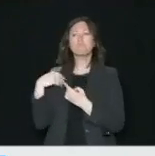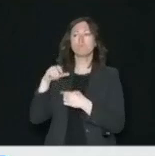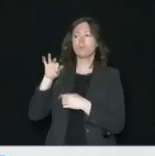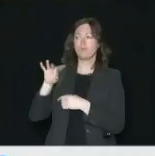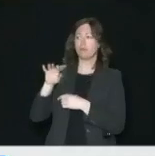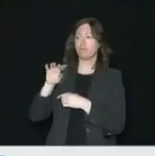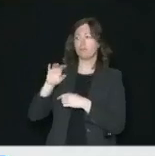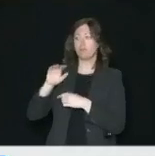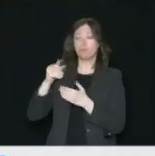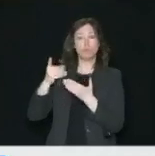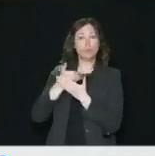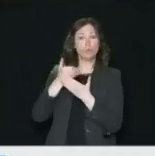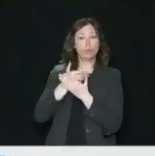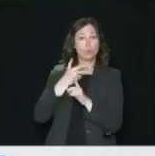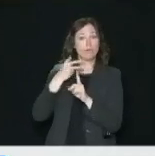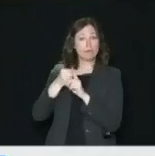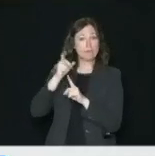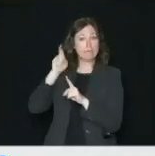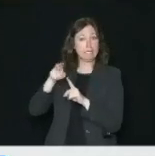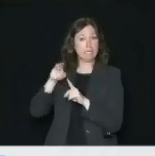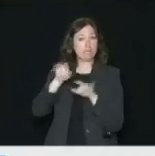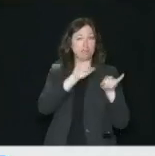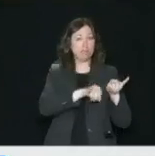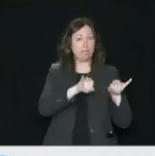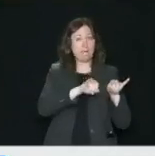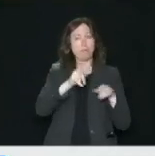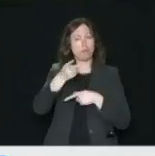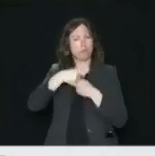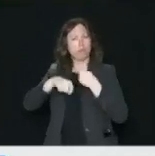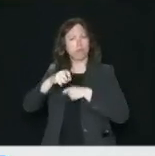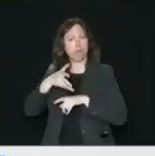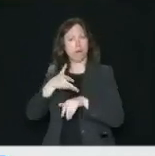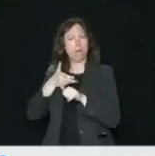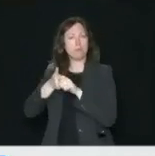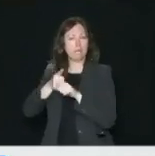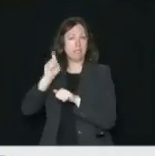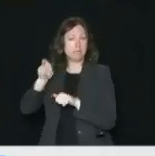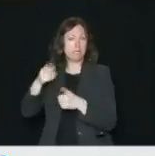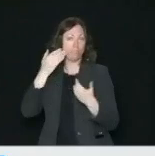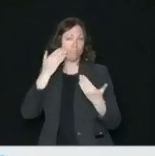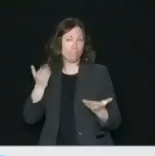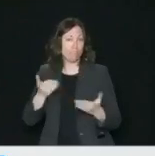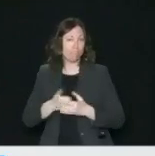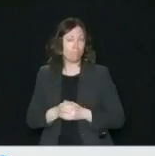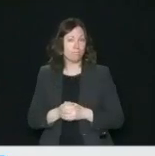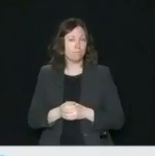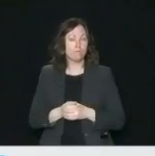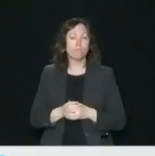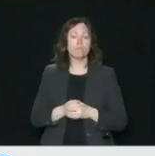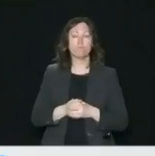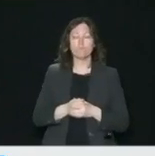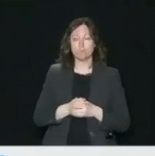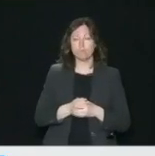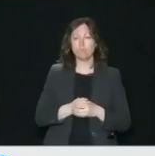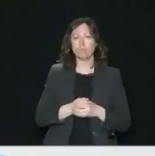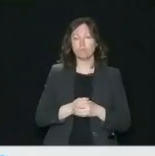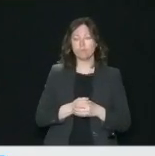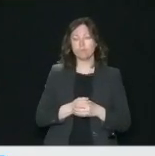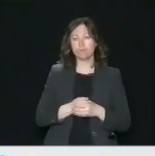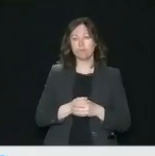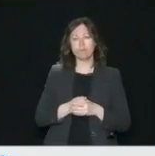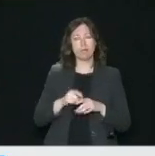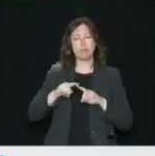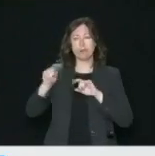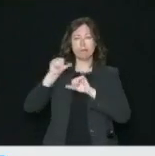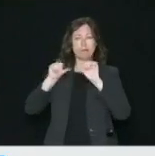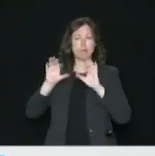at some point, we will surely be having something to say about a dose. Very well, we'll see in the weeks to